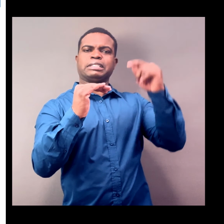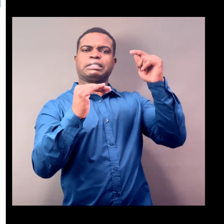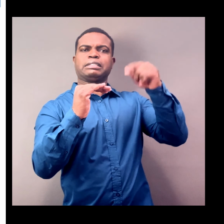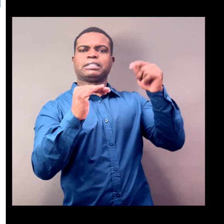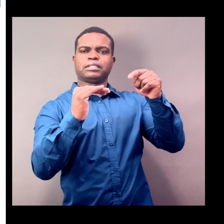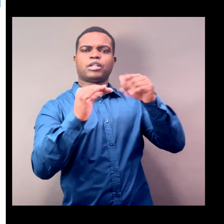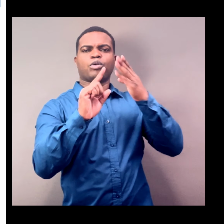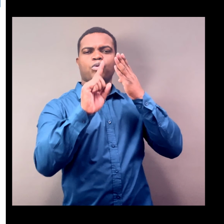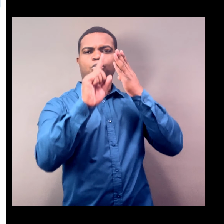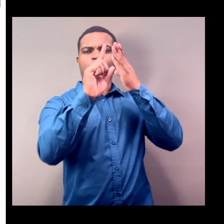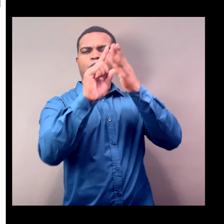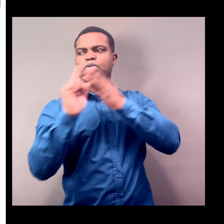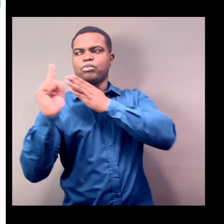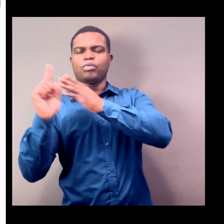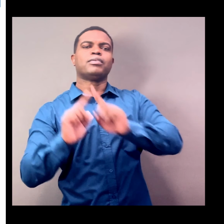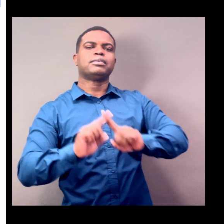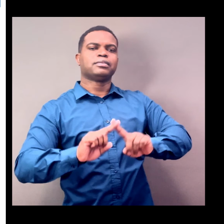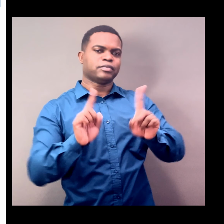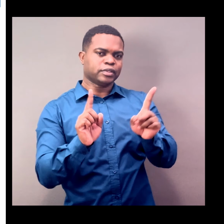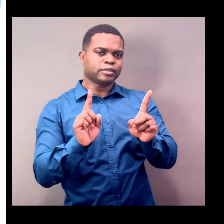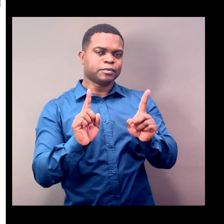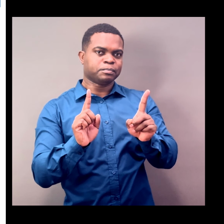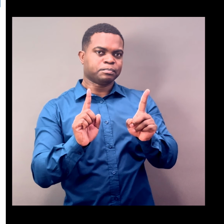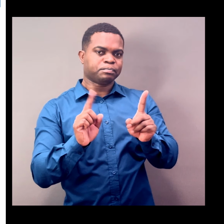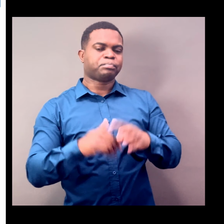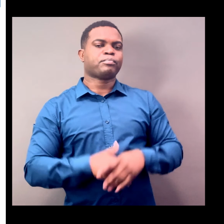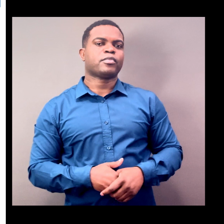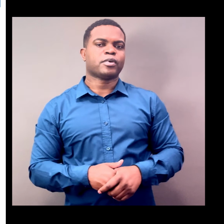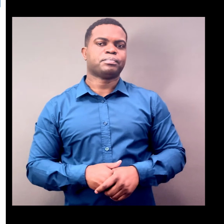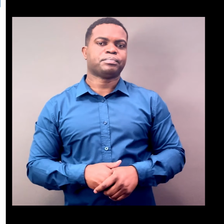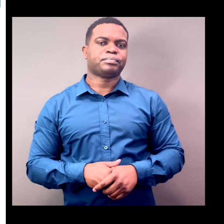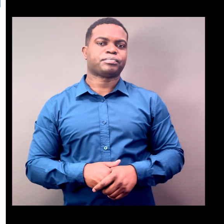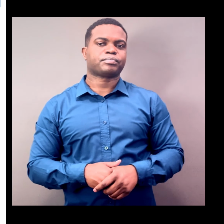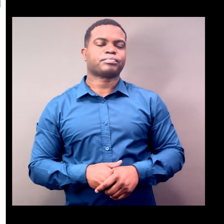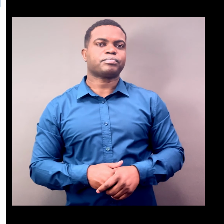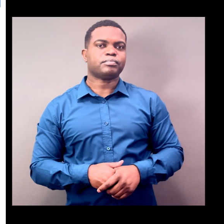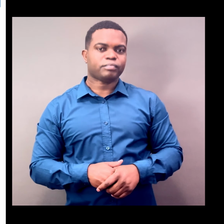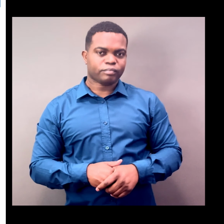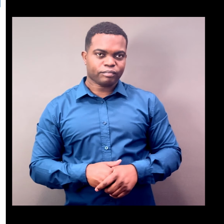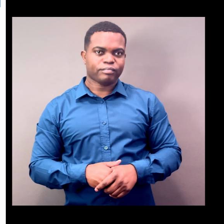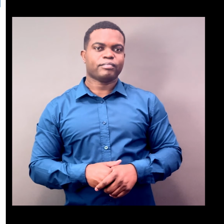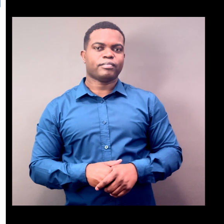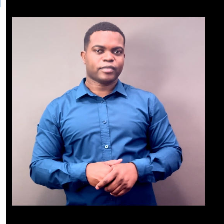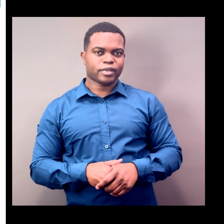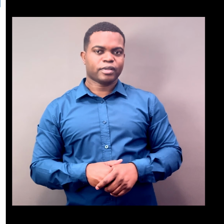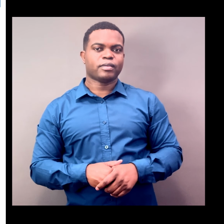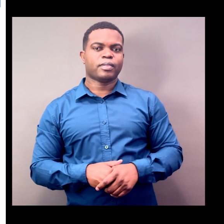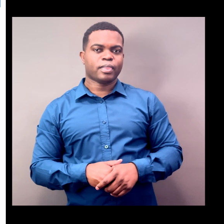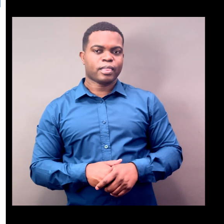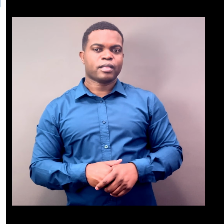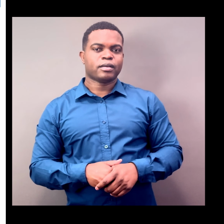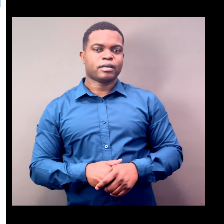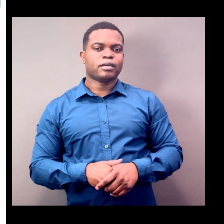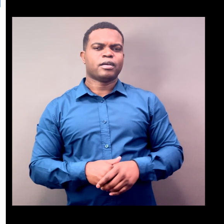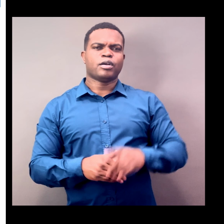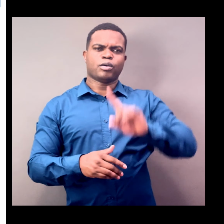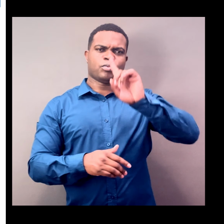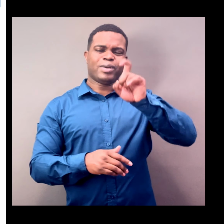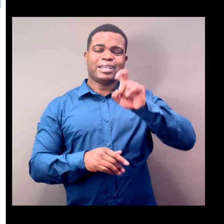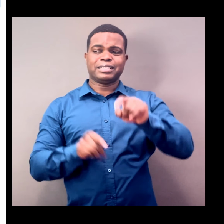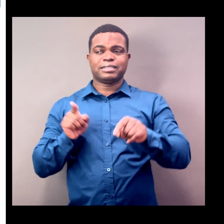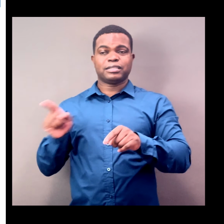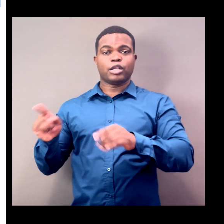of the times, the end goal of each of these are kind of so different, because